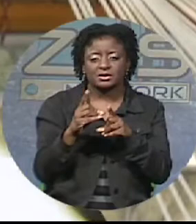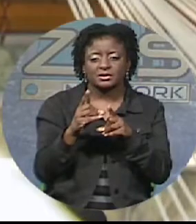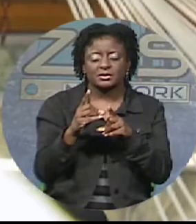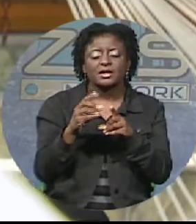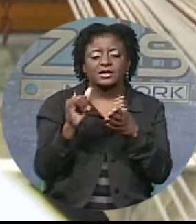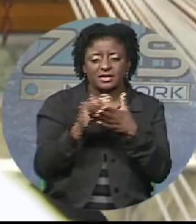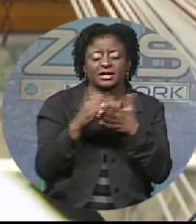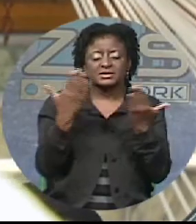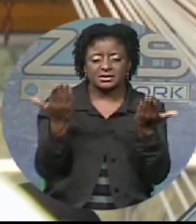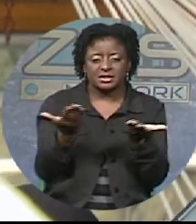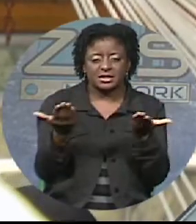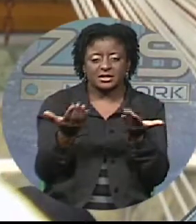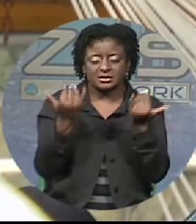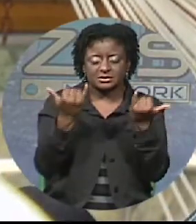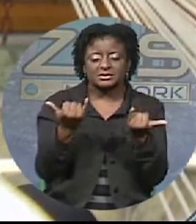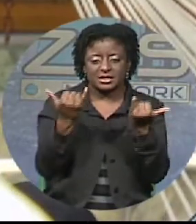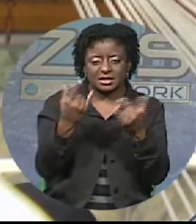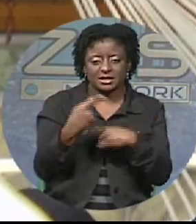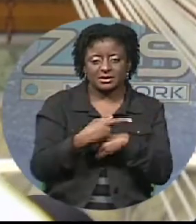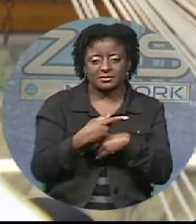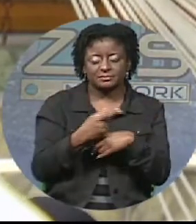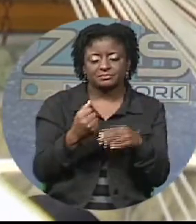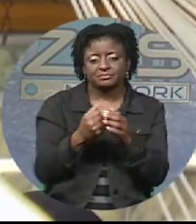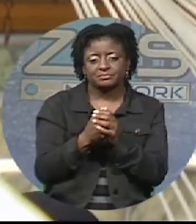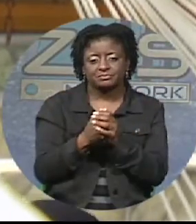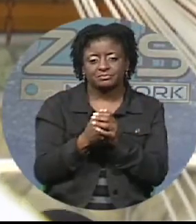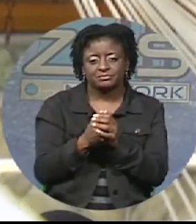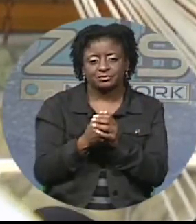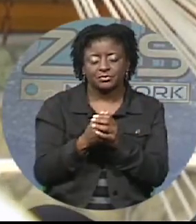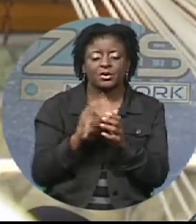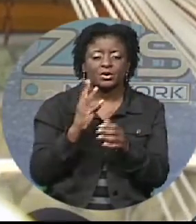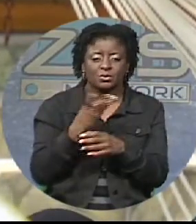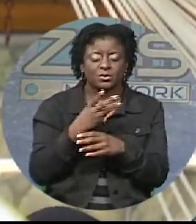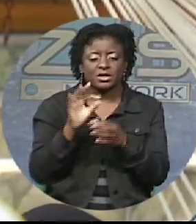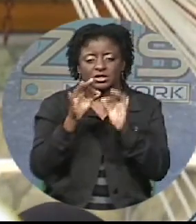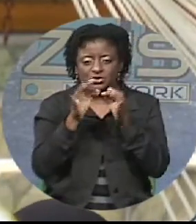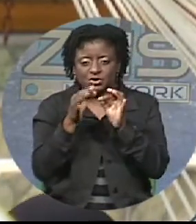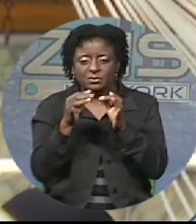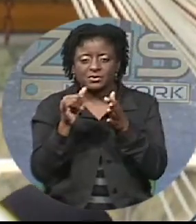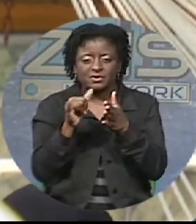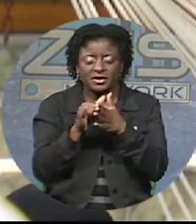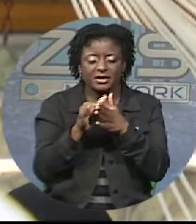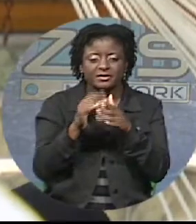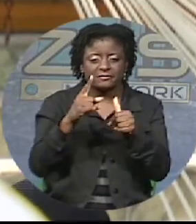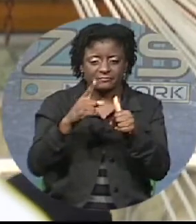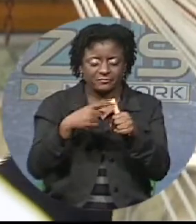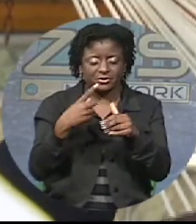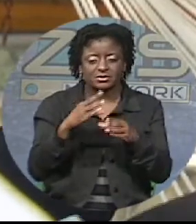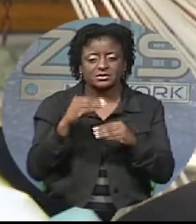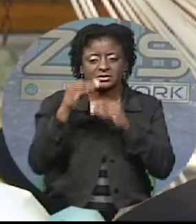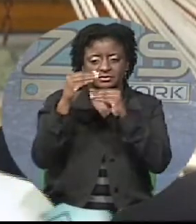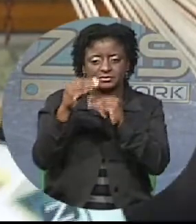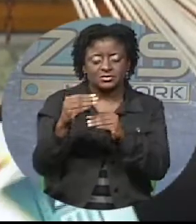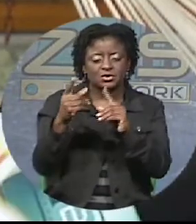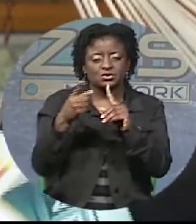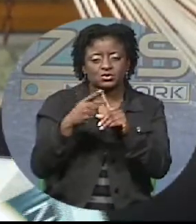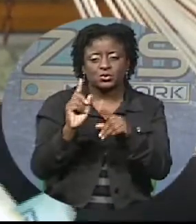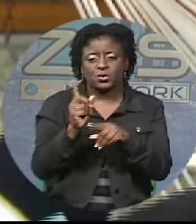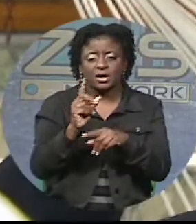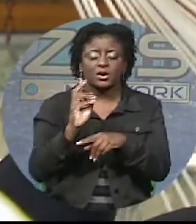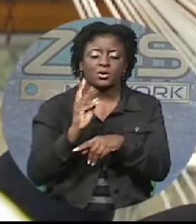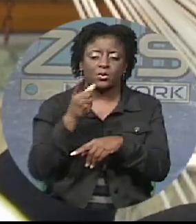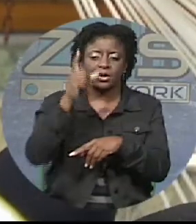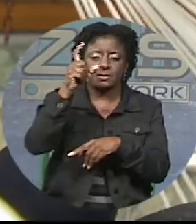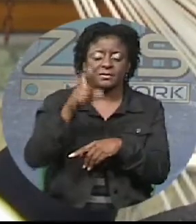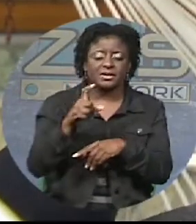the F&M allowed for the licensing, it opened the doors. And we interpret that as being the first step toward where we have to be today. That's what